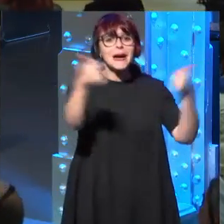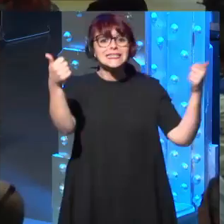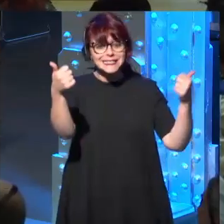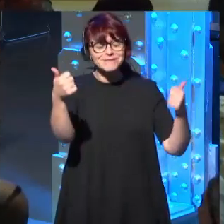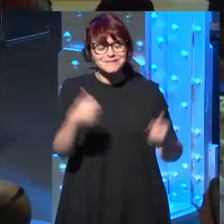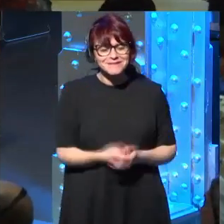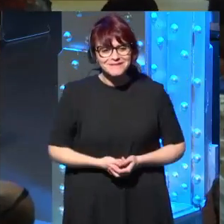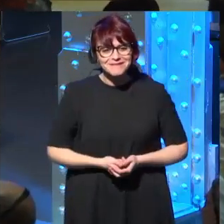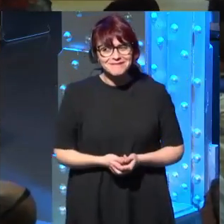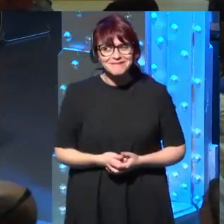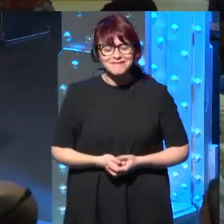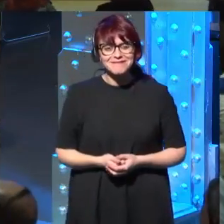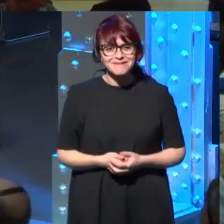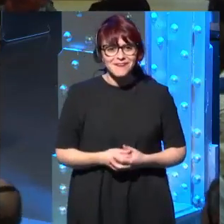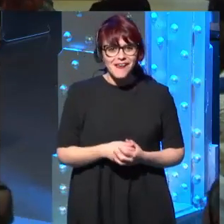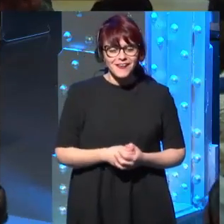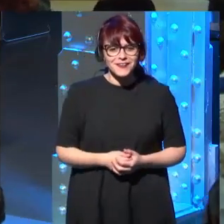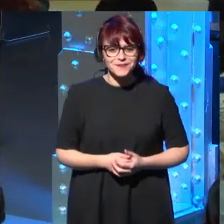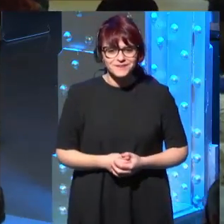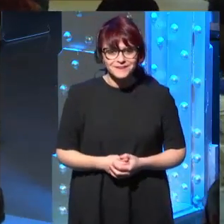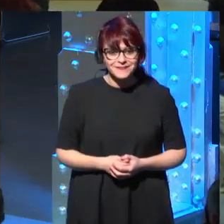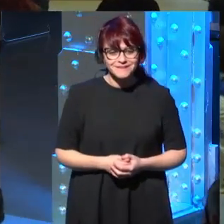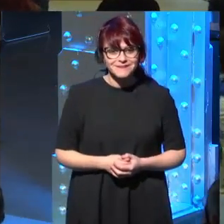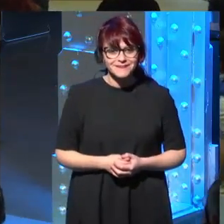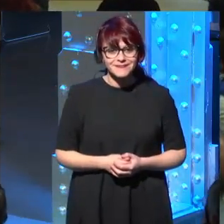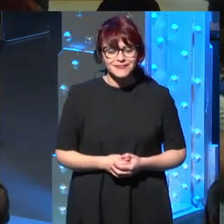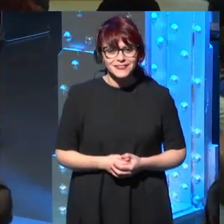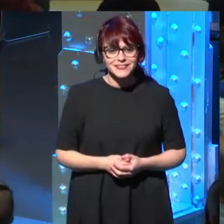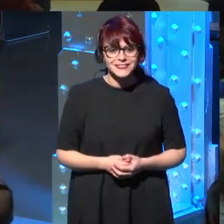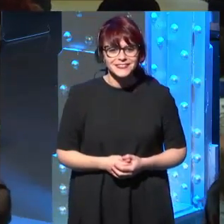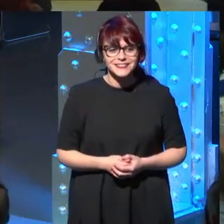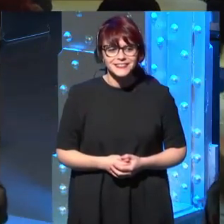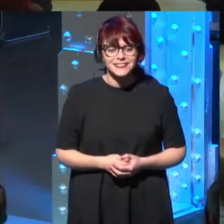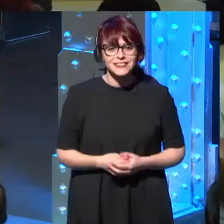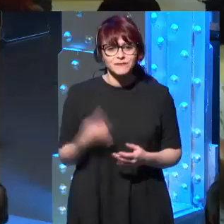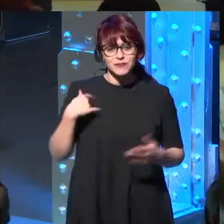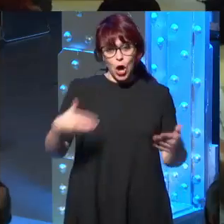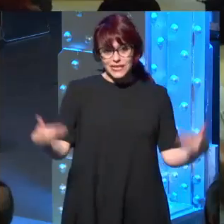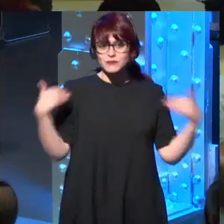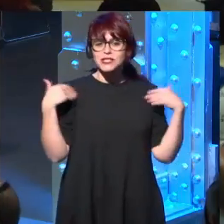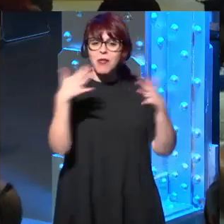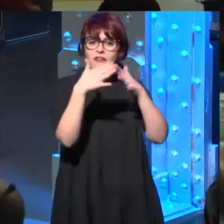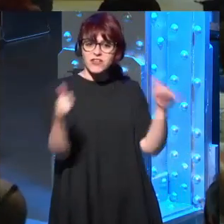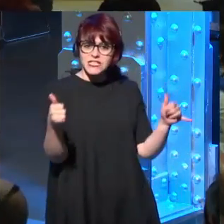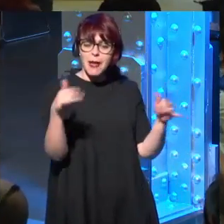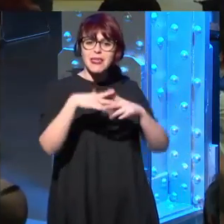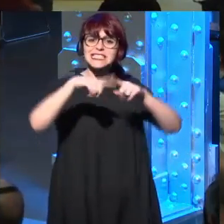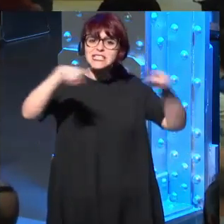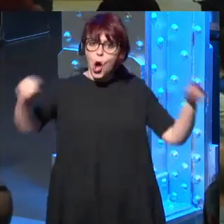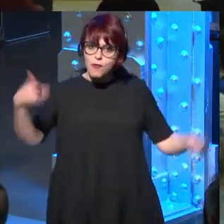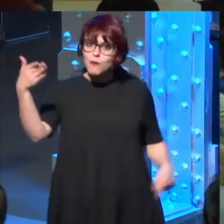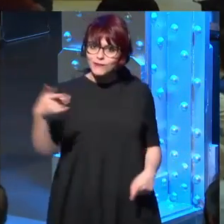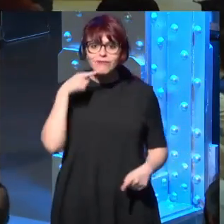Pero es muy importante. Ella es la responsable del. But she is very important. She is in charge of the High Festival